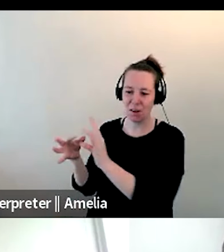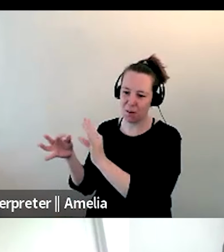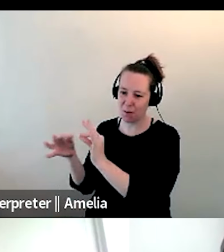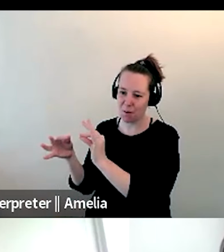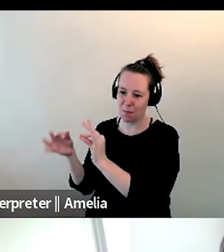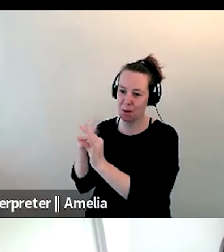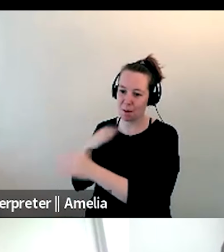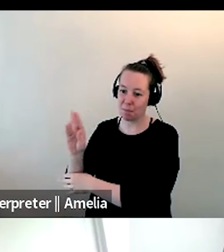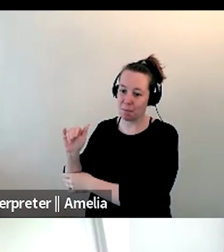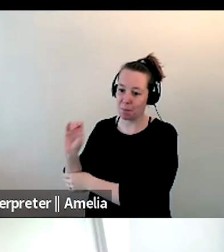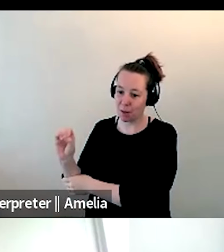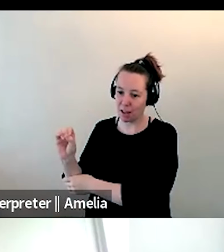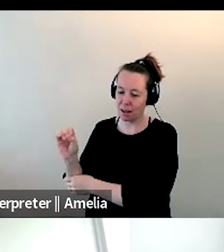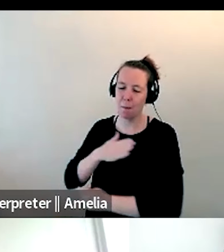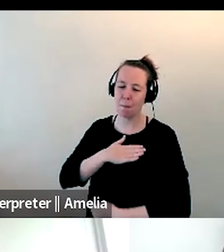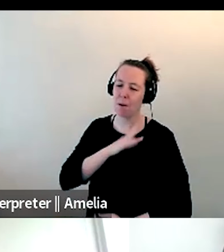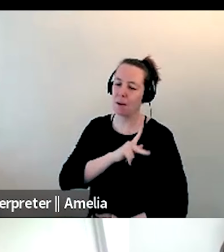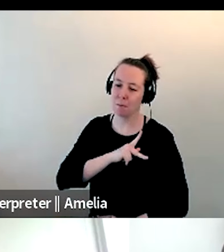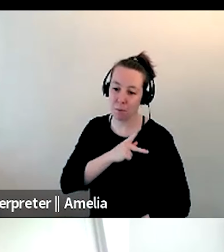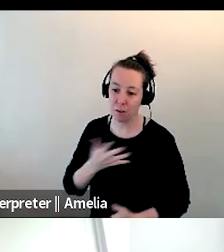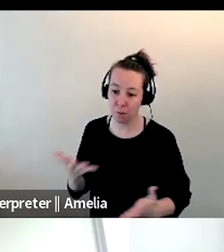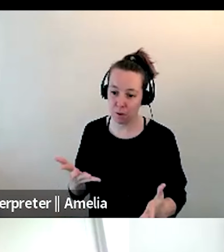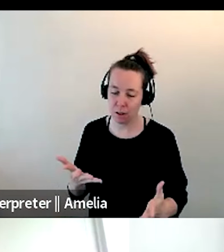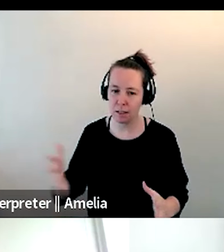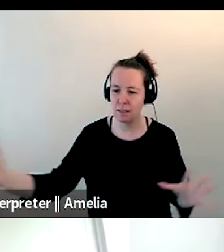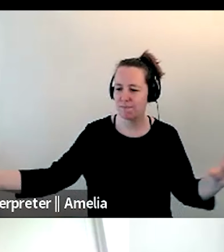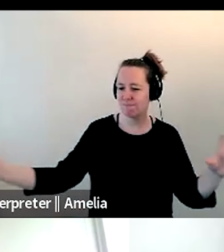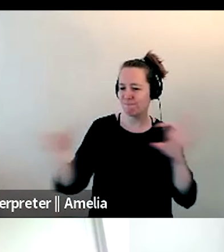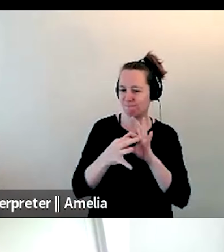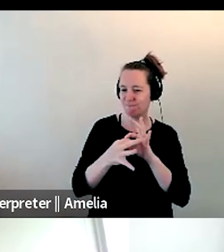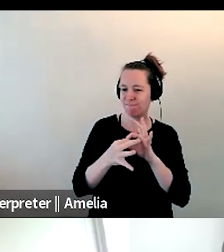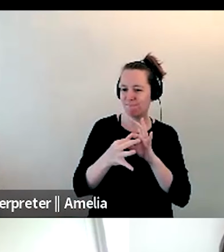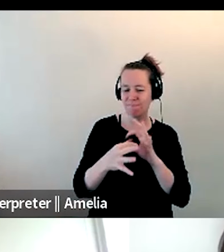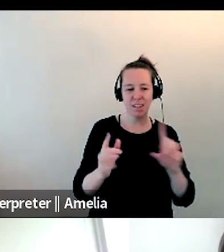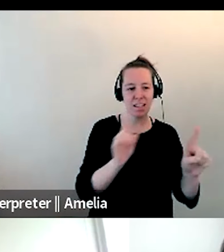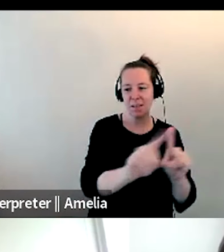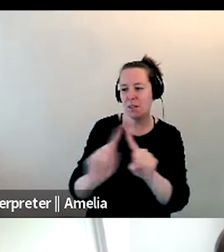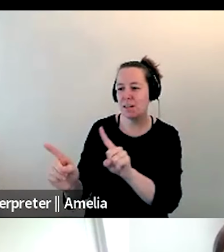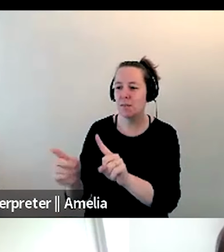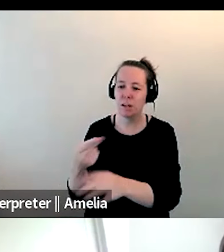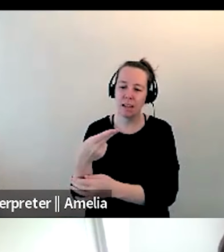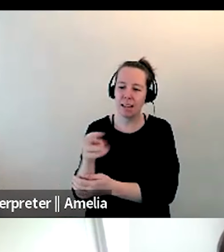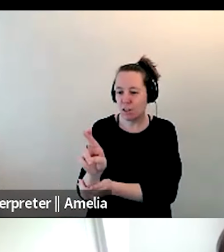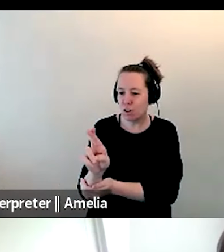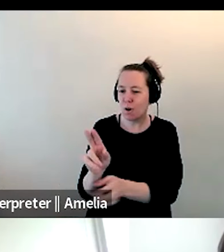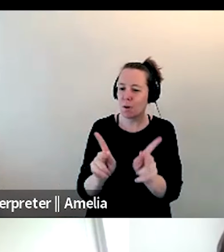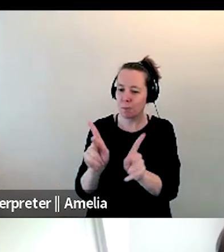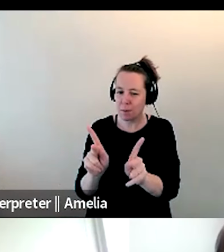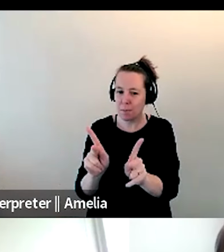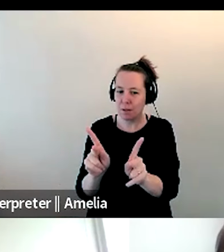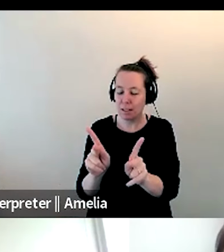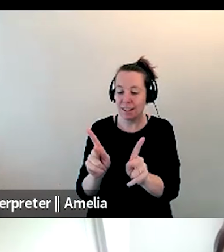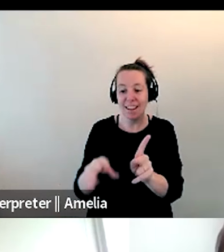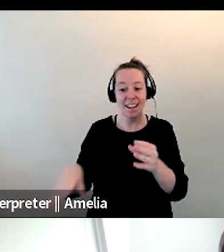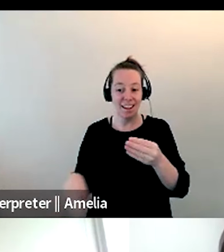my characteristic is to connect with people, so very HR, and then green, so people's focused. So